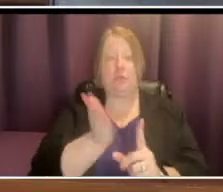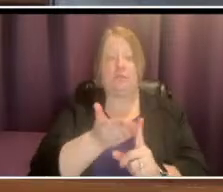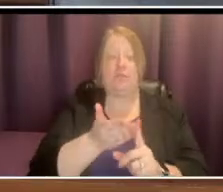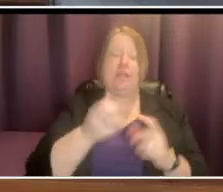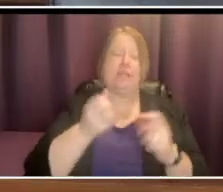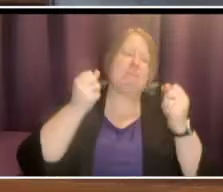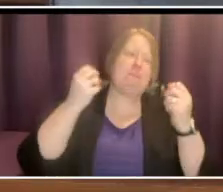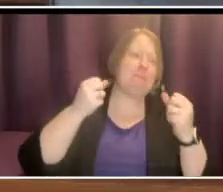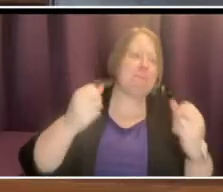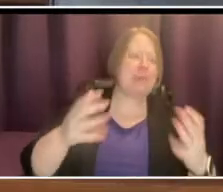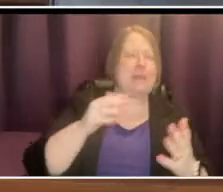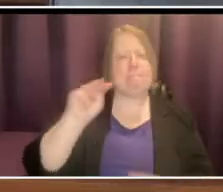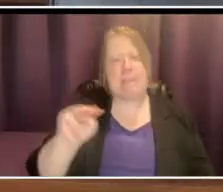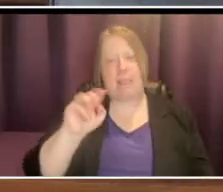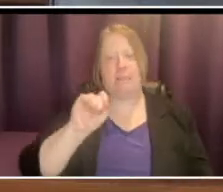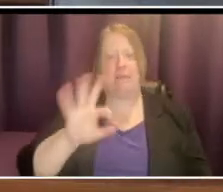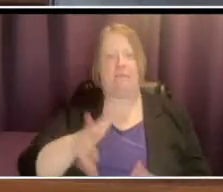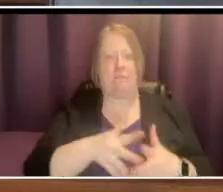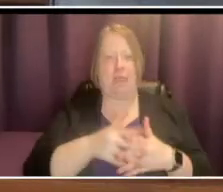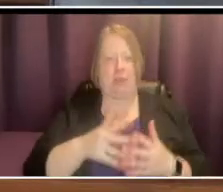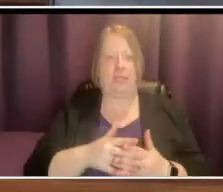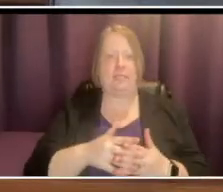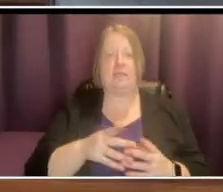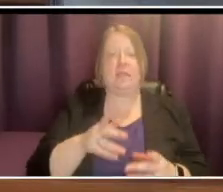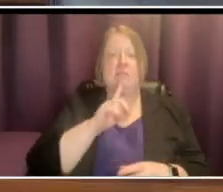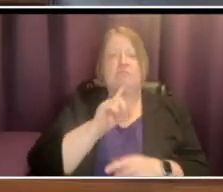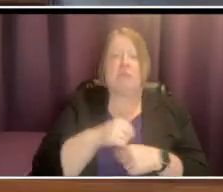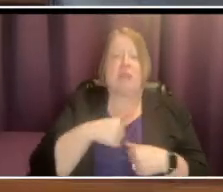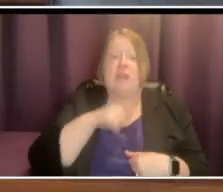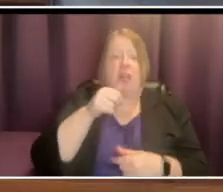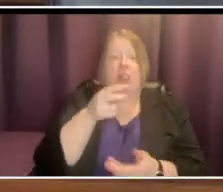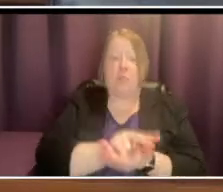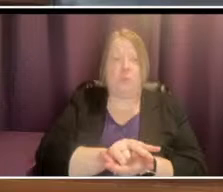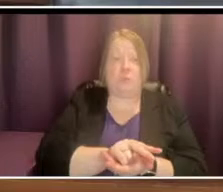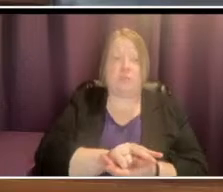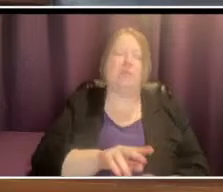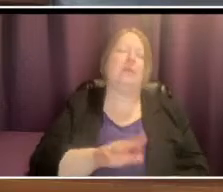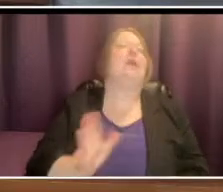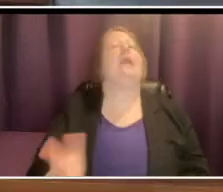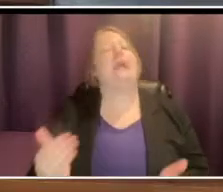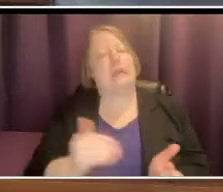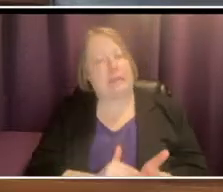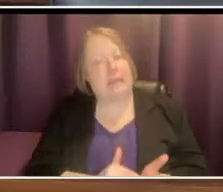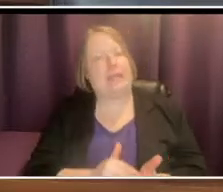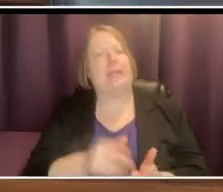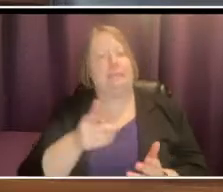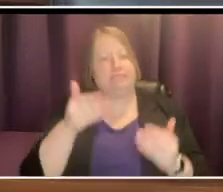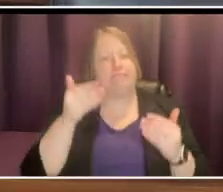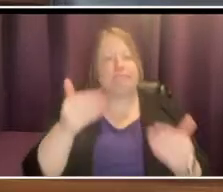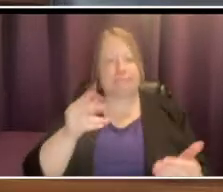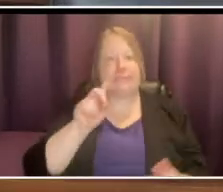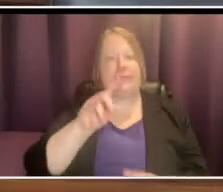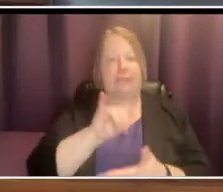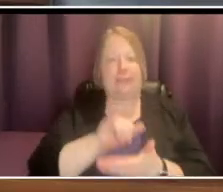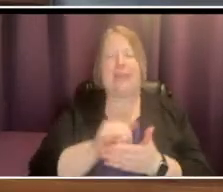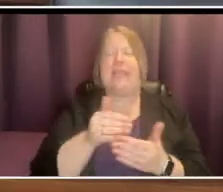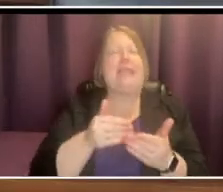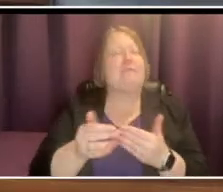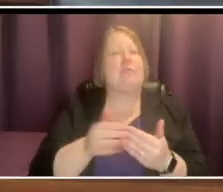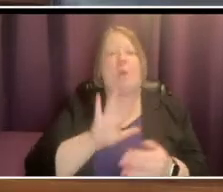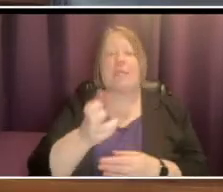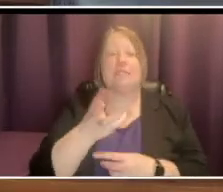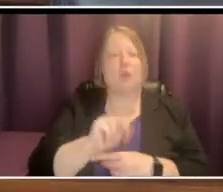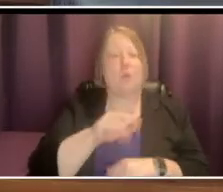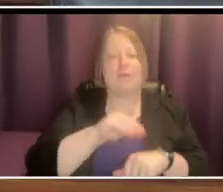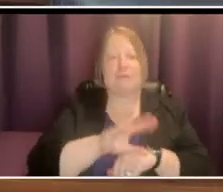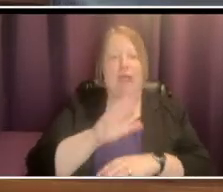Americans that he did not, in fact, lose. Again, he did this even though his own campaign advisors and his Justice